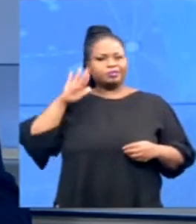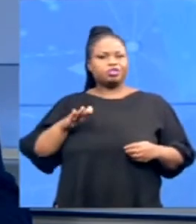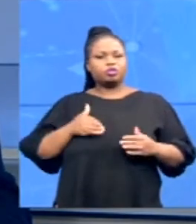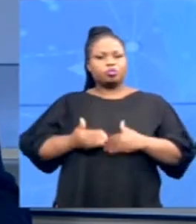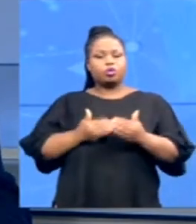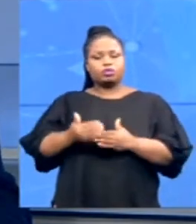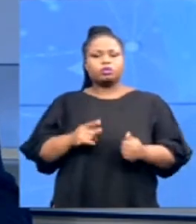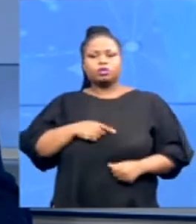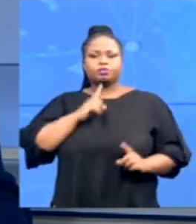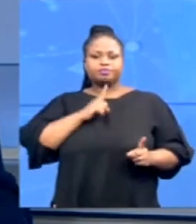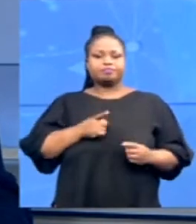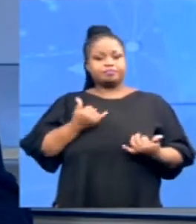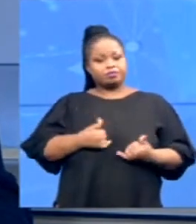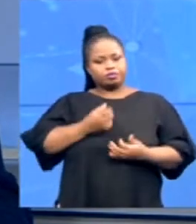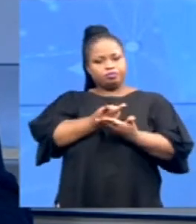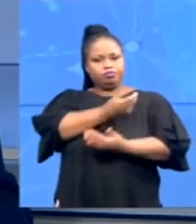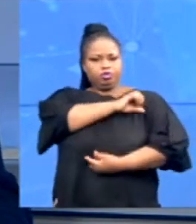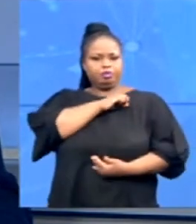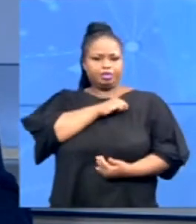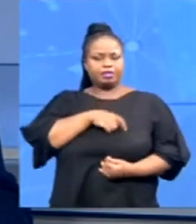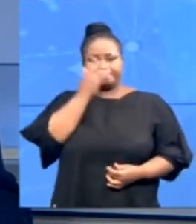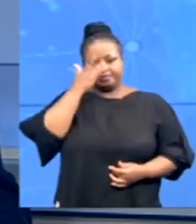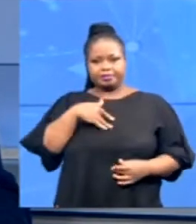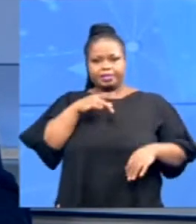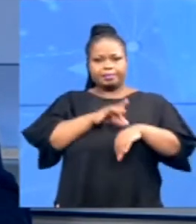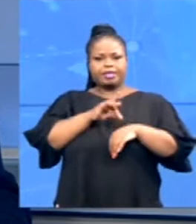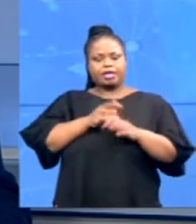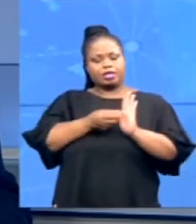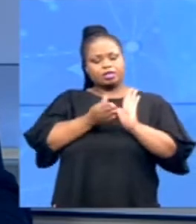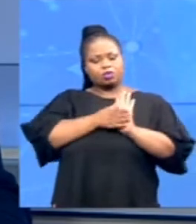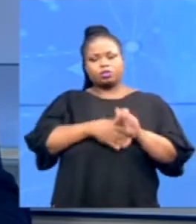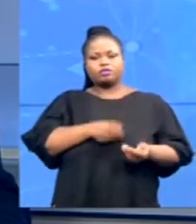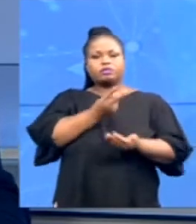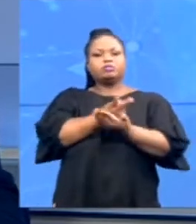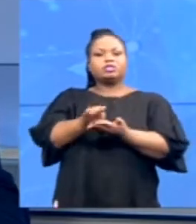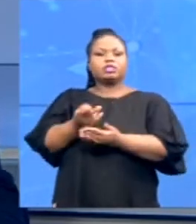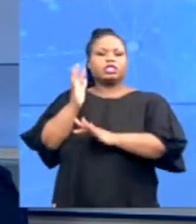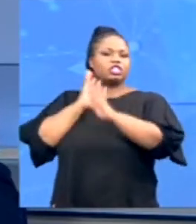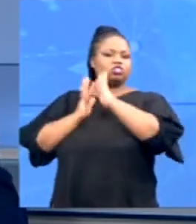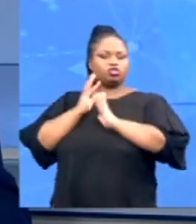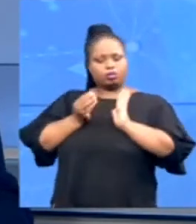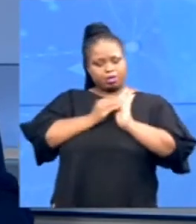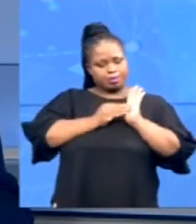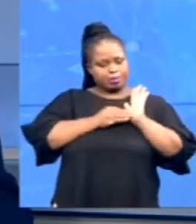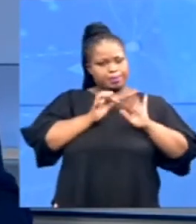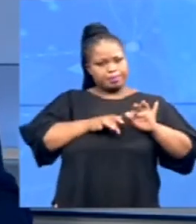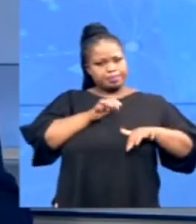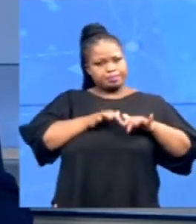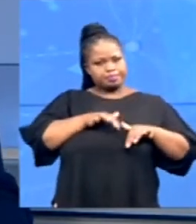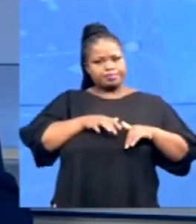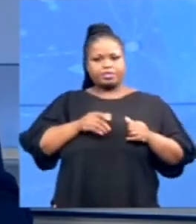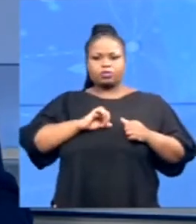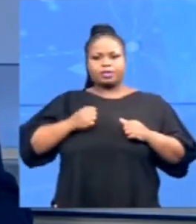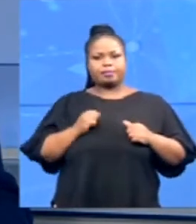hospital. The patient's medical record and hospitalisation history is thus digitally recorded and stored. Lerato Fekisi filed